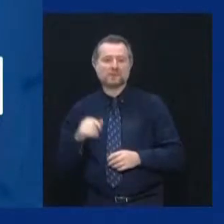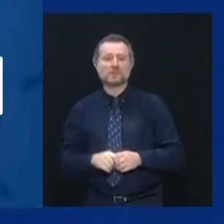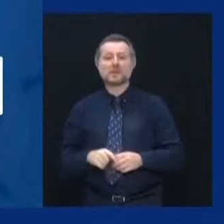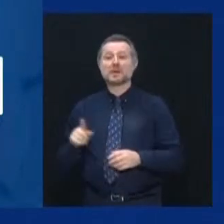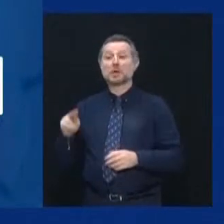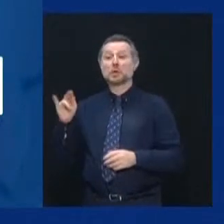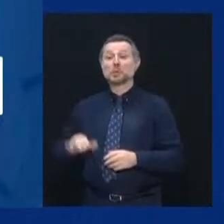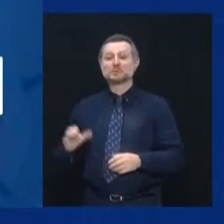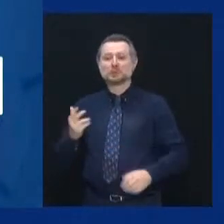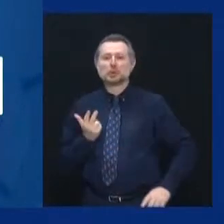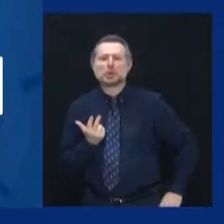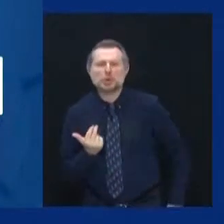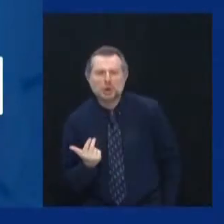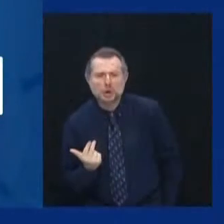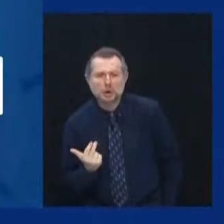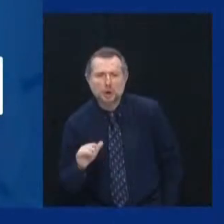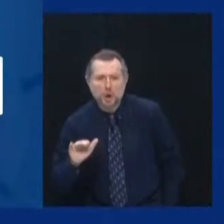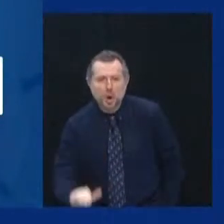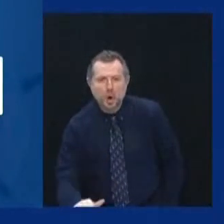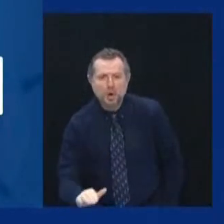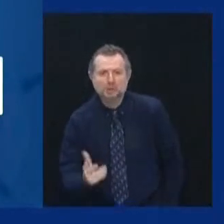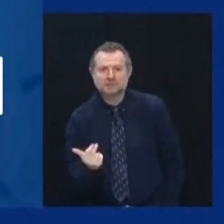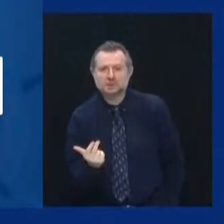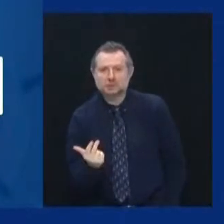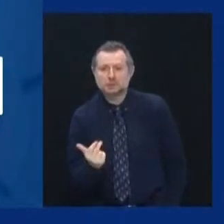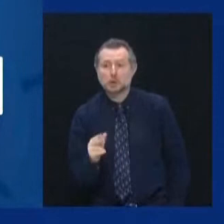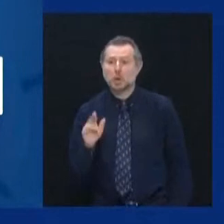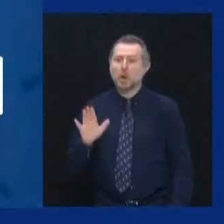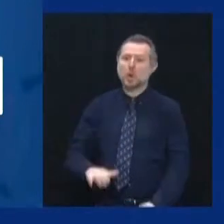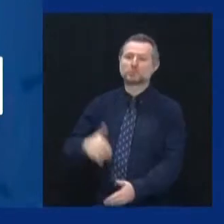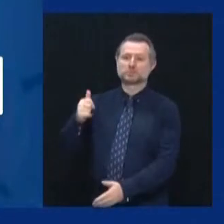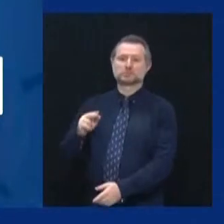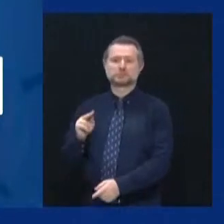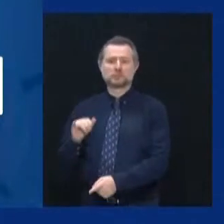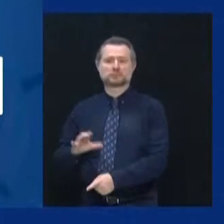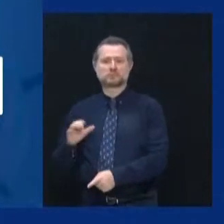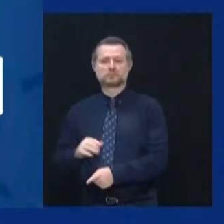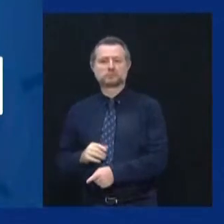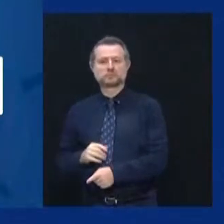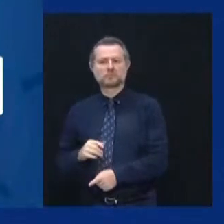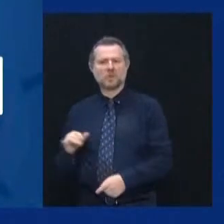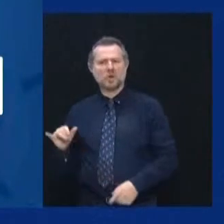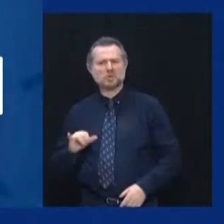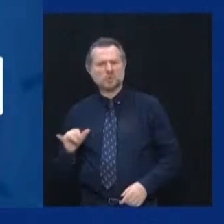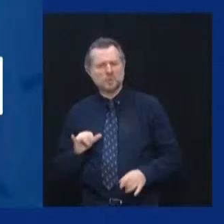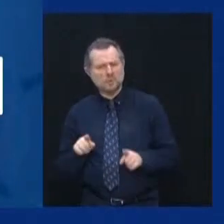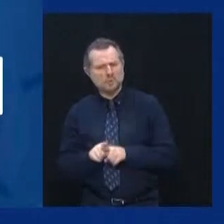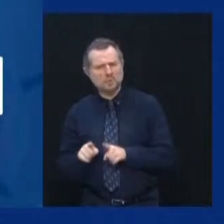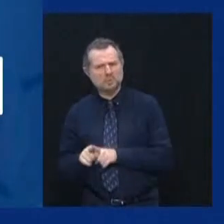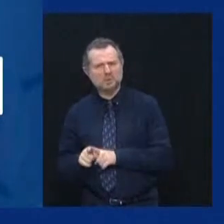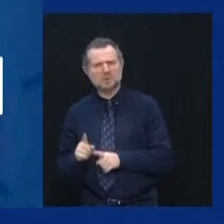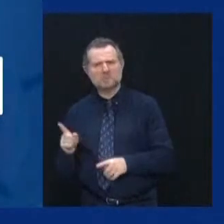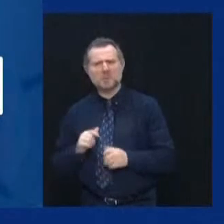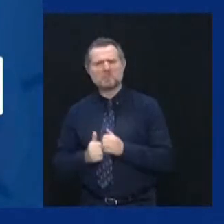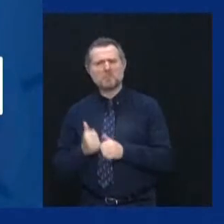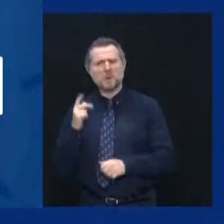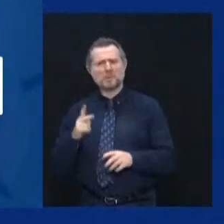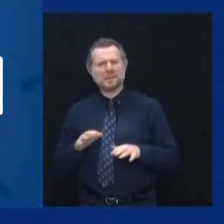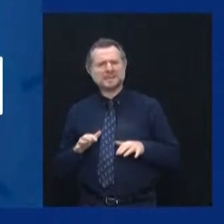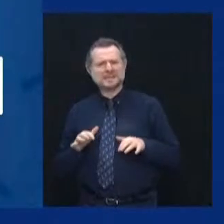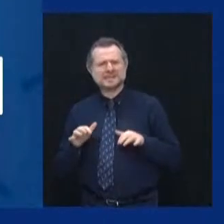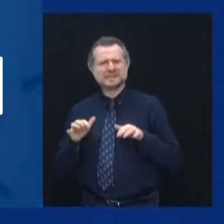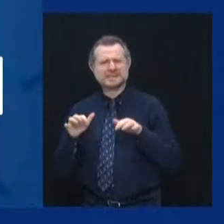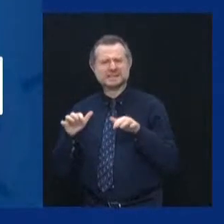13. New York City not only is the lowest number, it's also one of the places of the greatest density, so